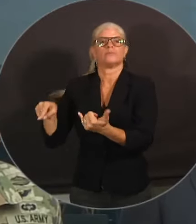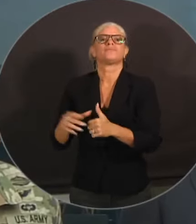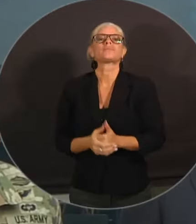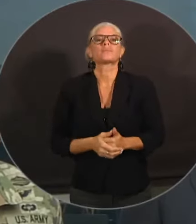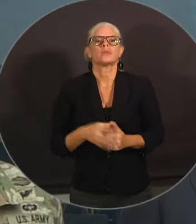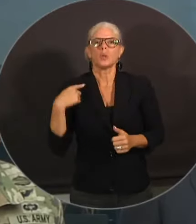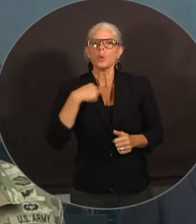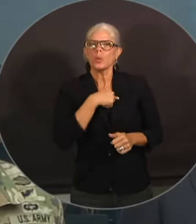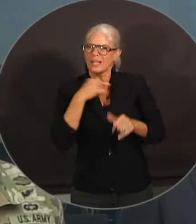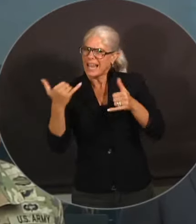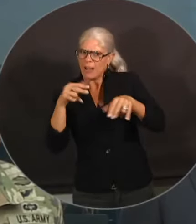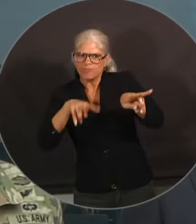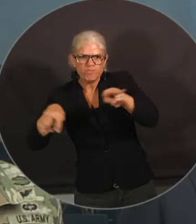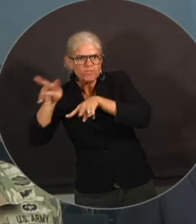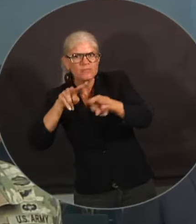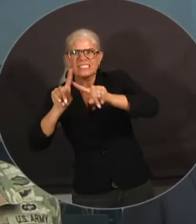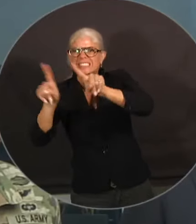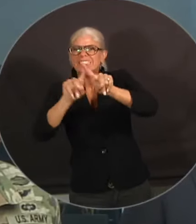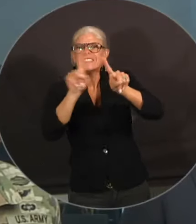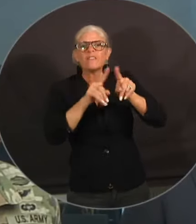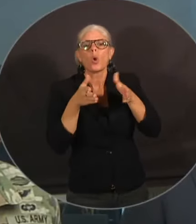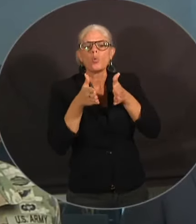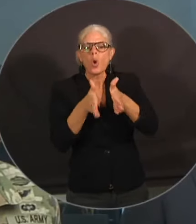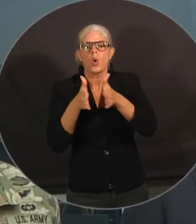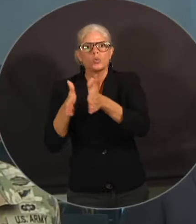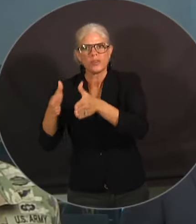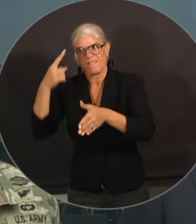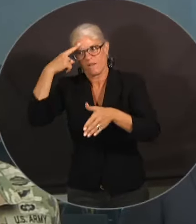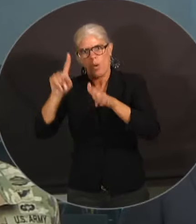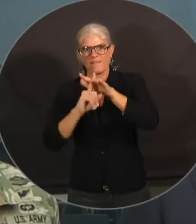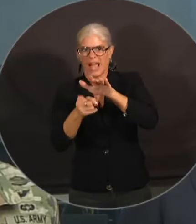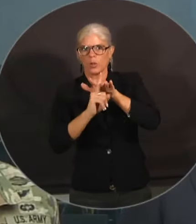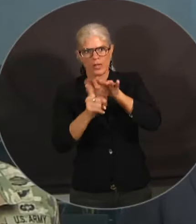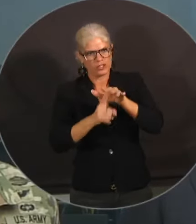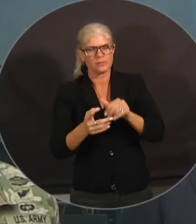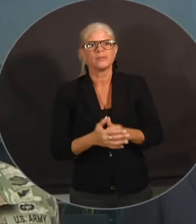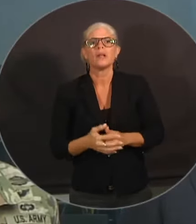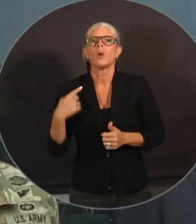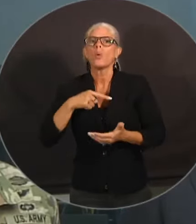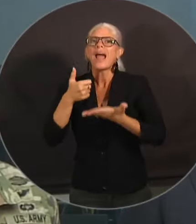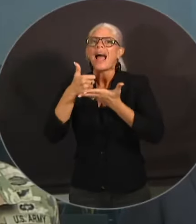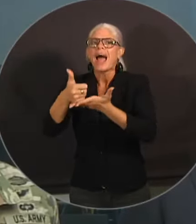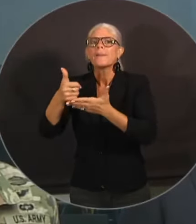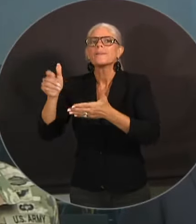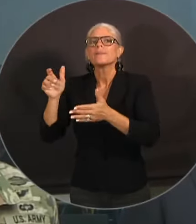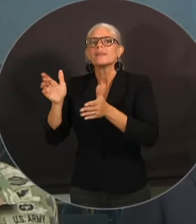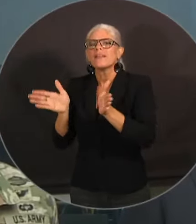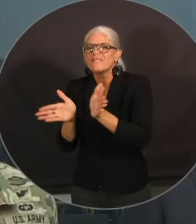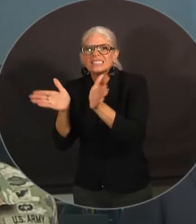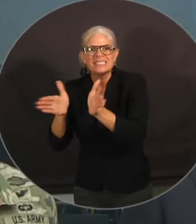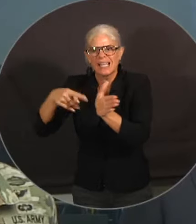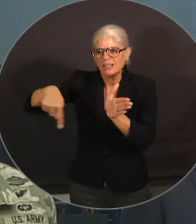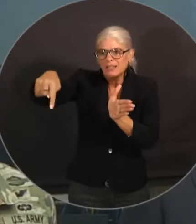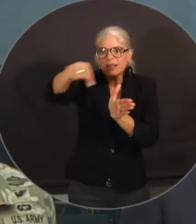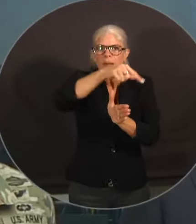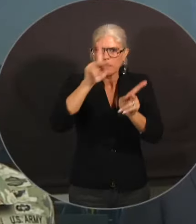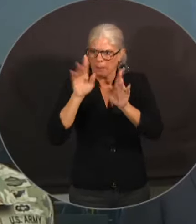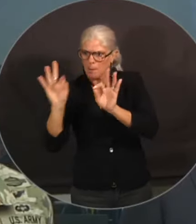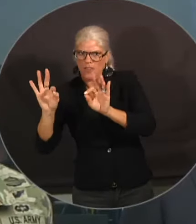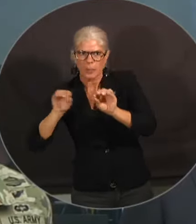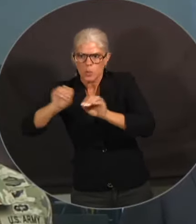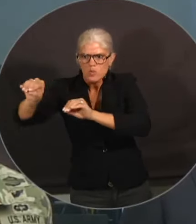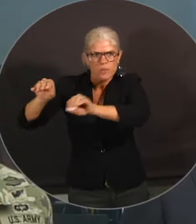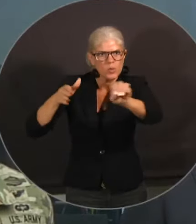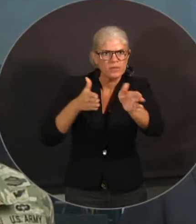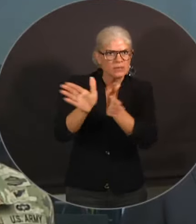been monitoring all of our roads during the evacuations and helping facilitate those evacuations, and we're going to continue to do